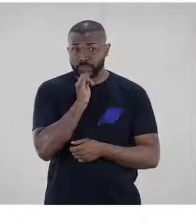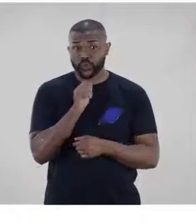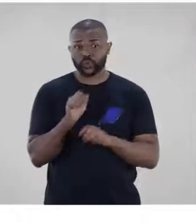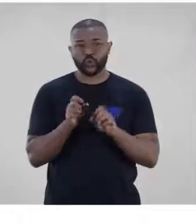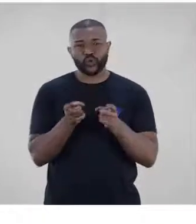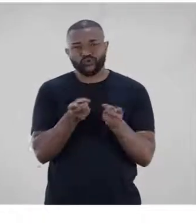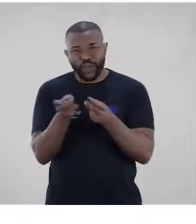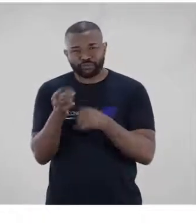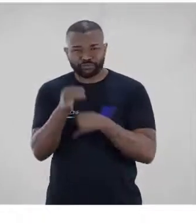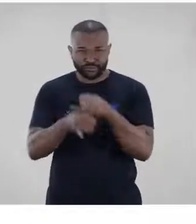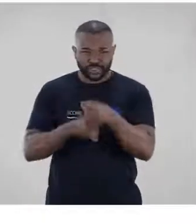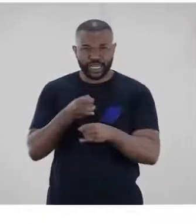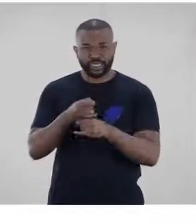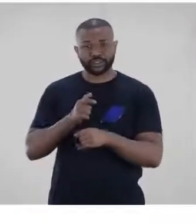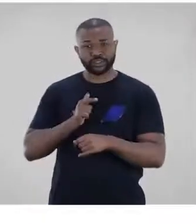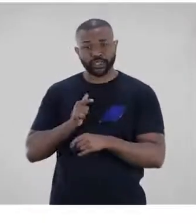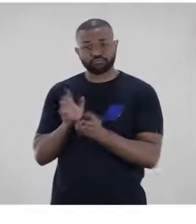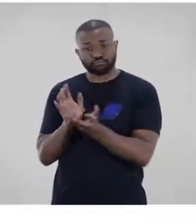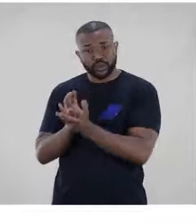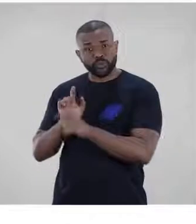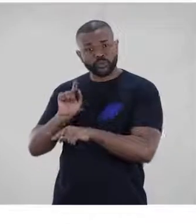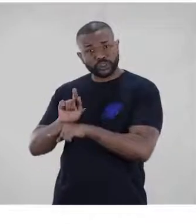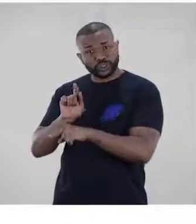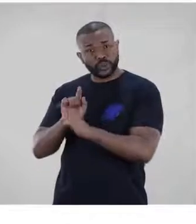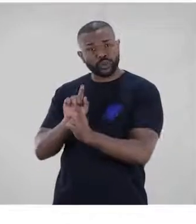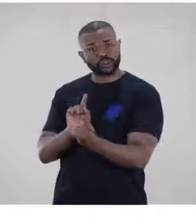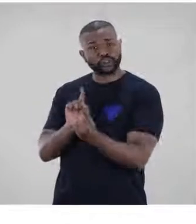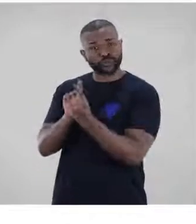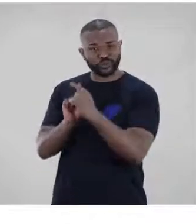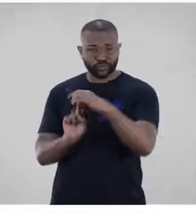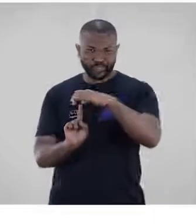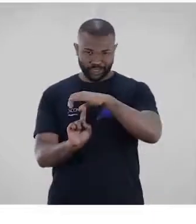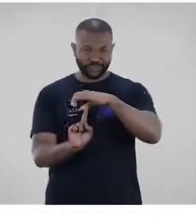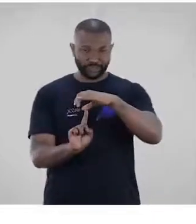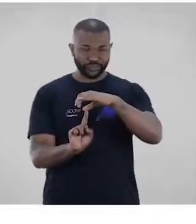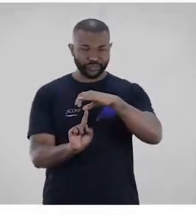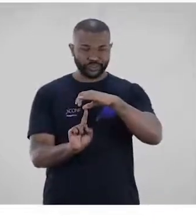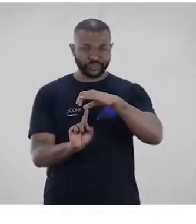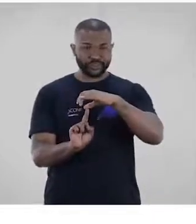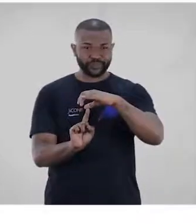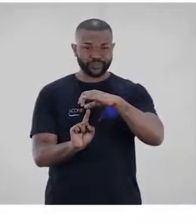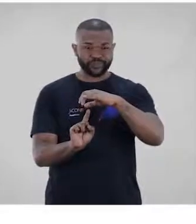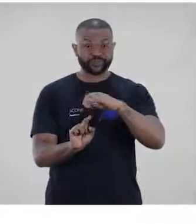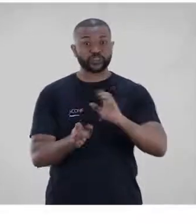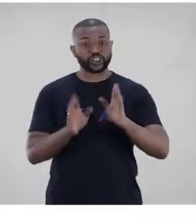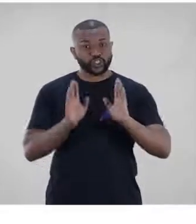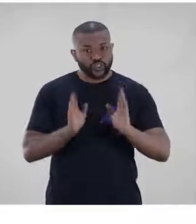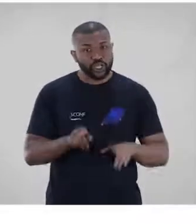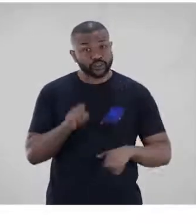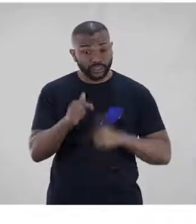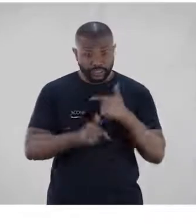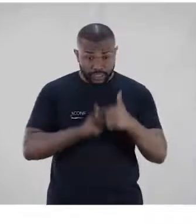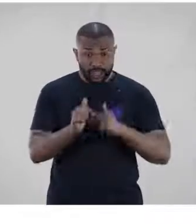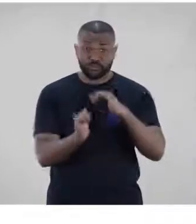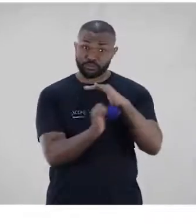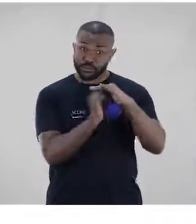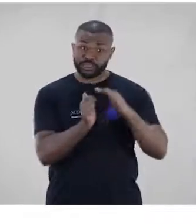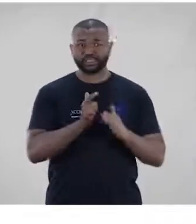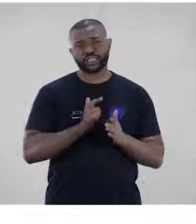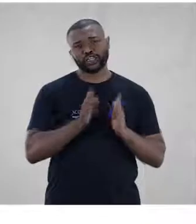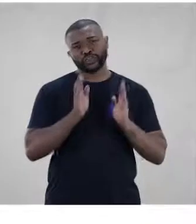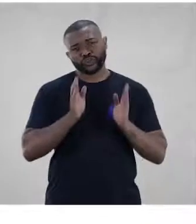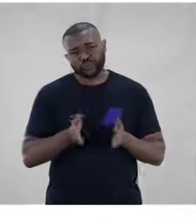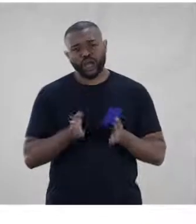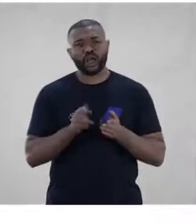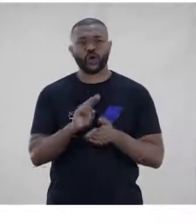example, in an e-commerce, you will have, your e-commerce team, order management team, customer management team. So these are the functions of the business that you